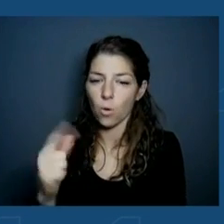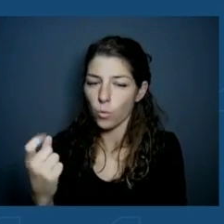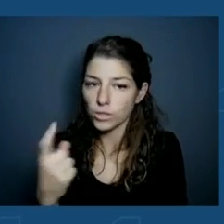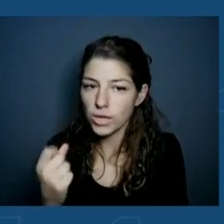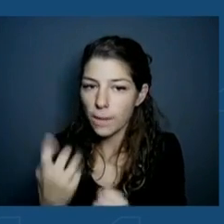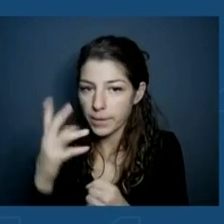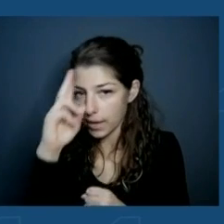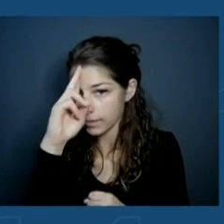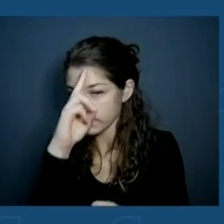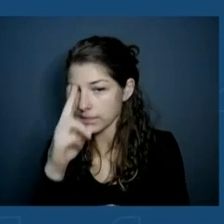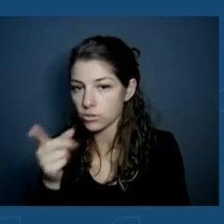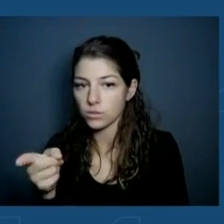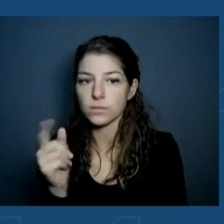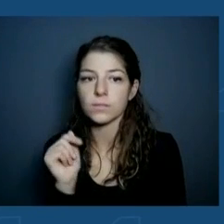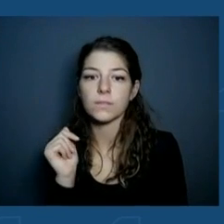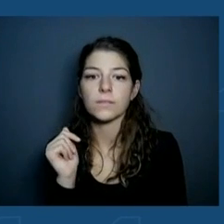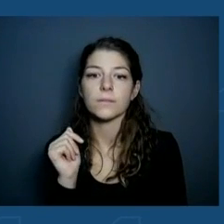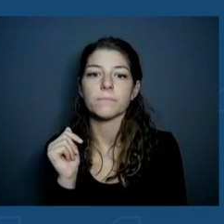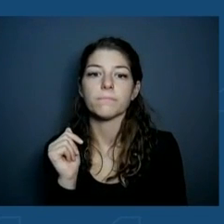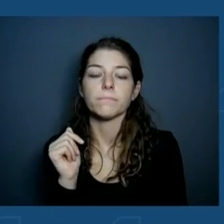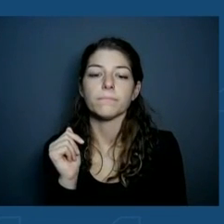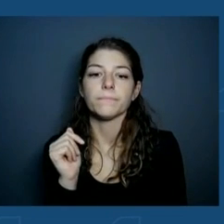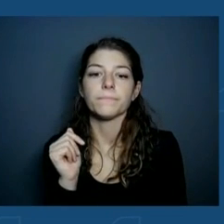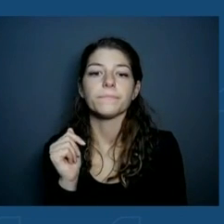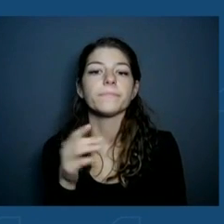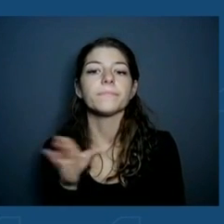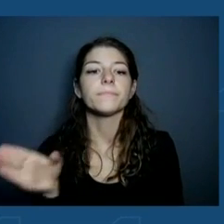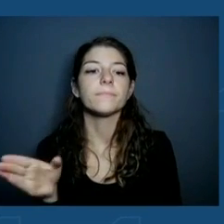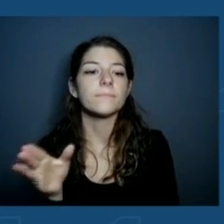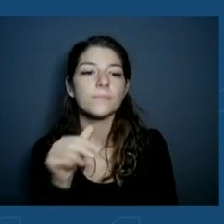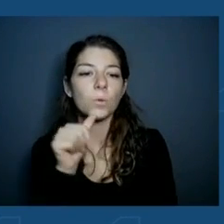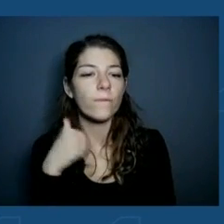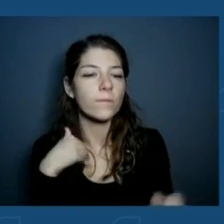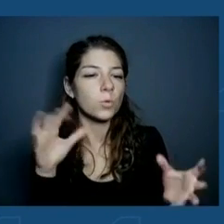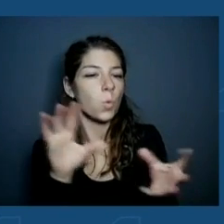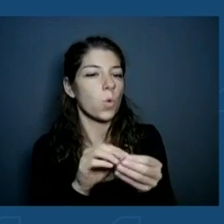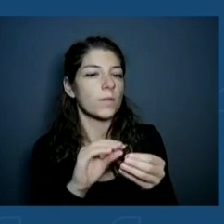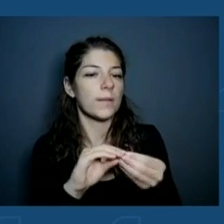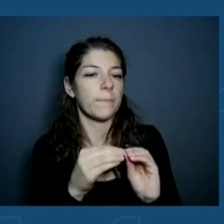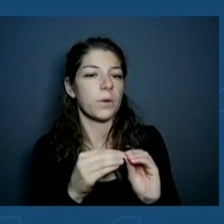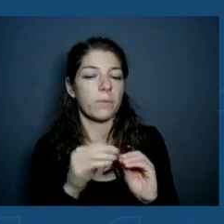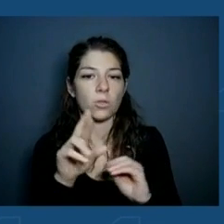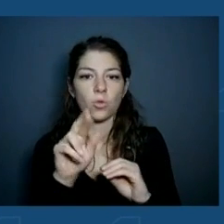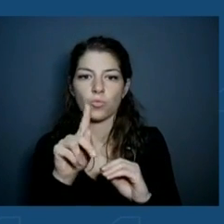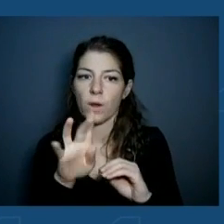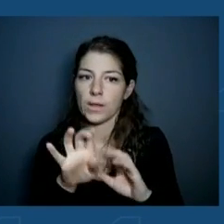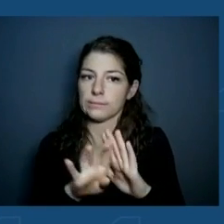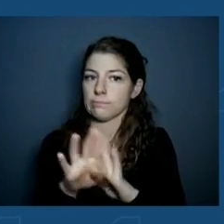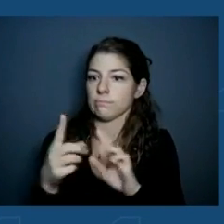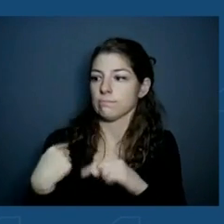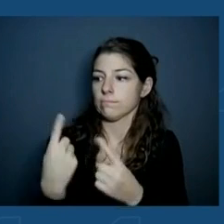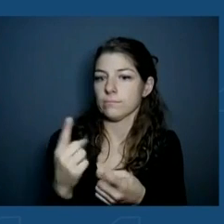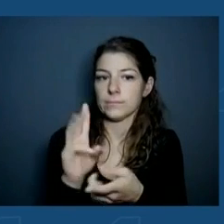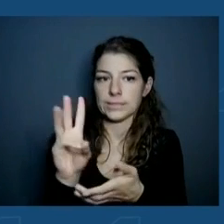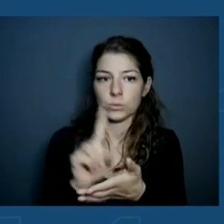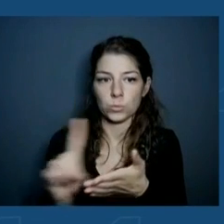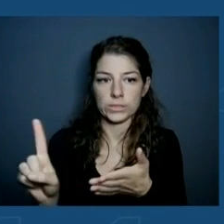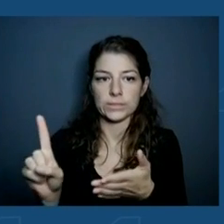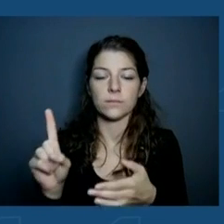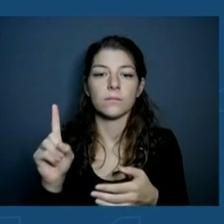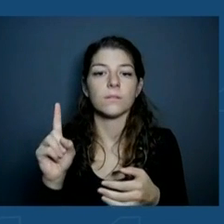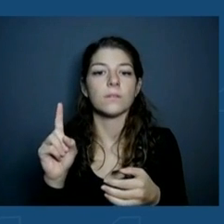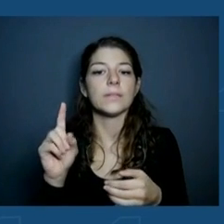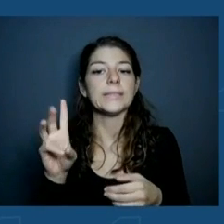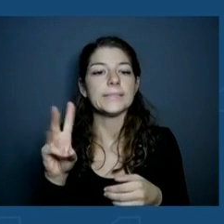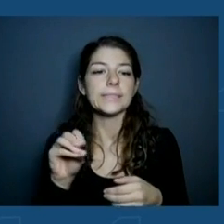so, total. Yeah, so I don't have the total number on here, but I will say the rates have been going up the last 6 weeks. And one thing to keep in mind, about 60%